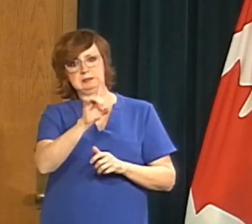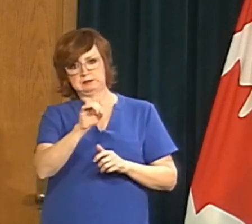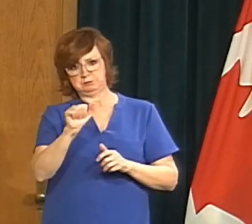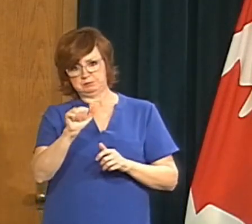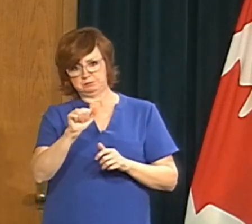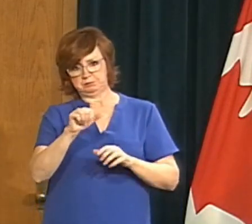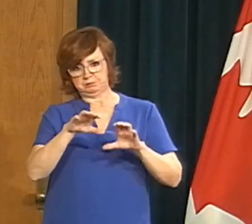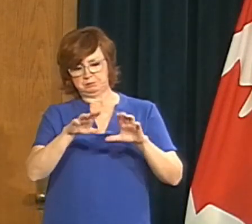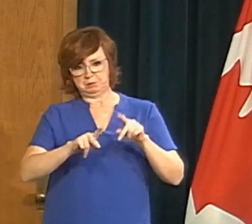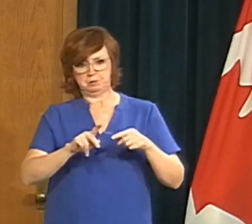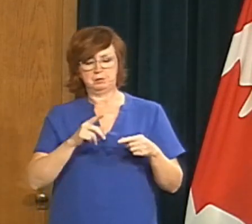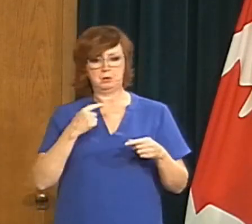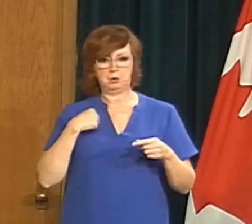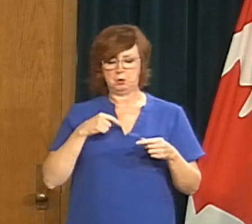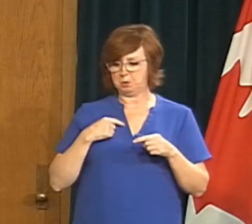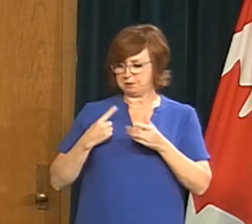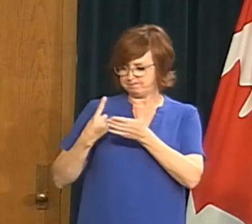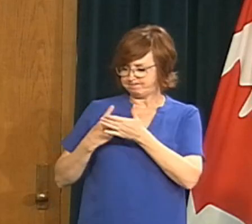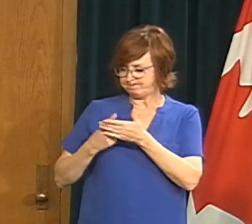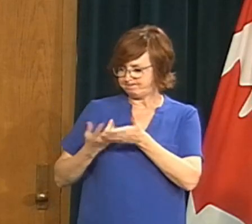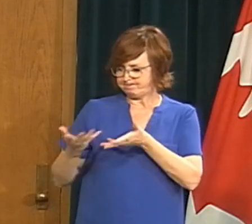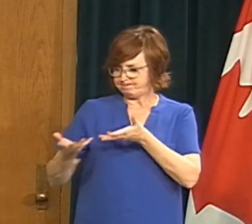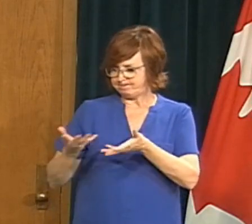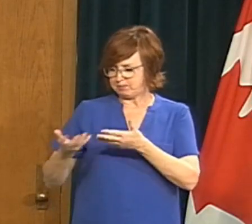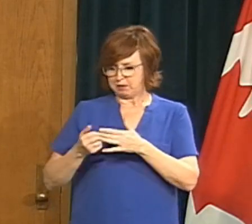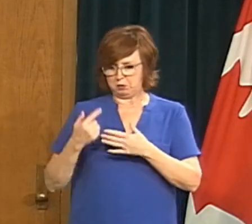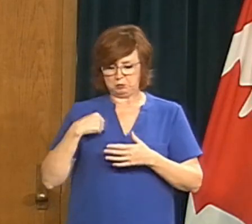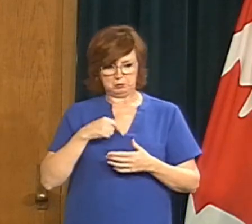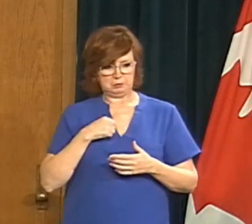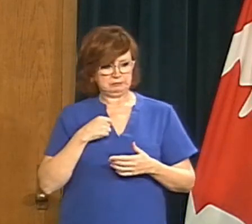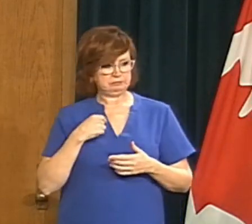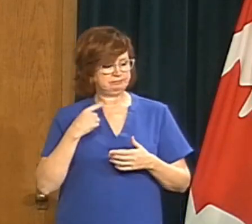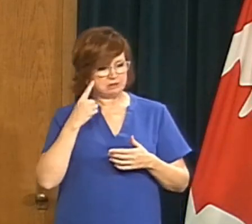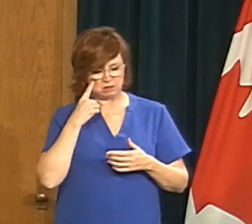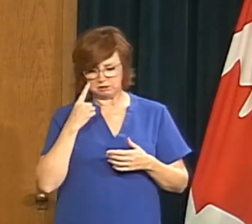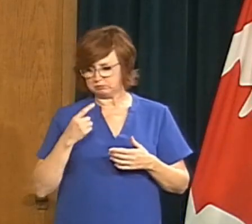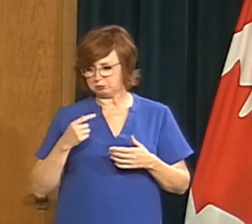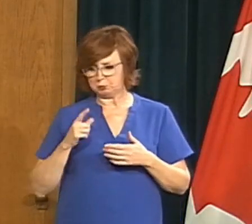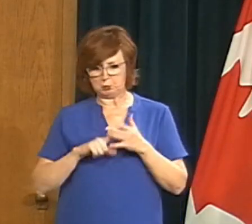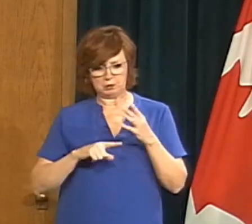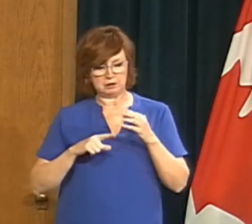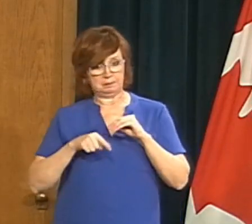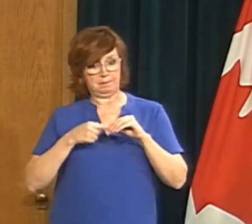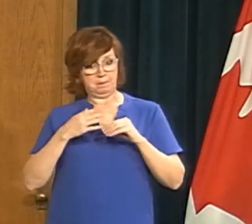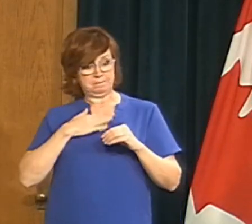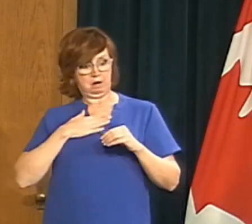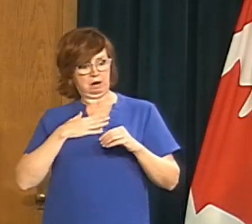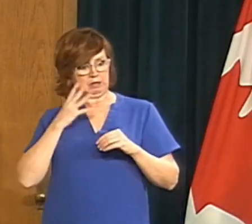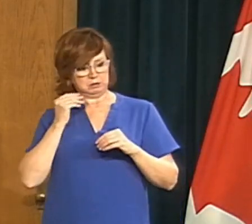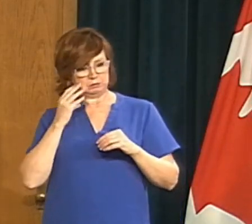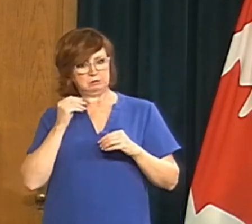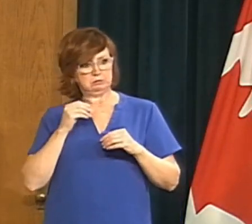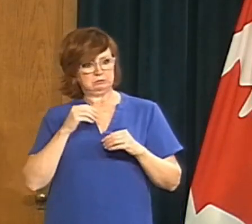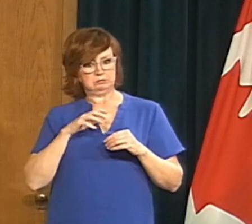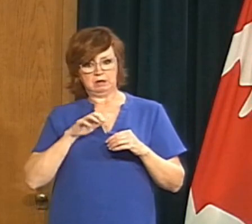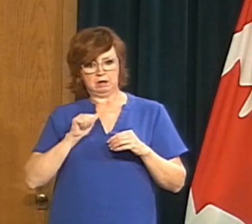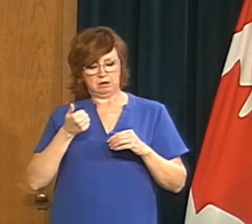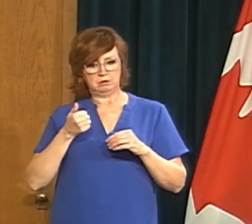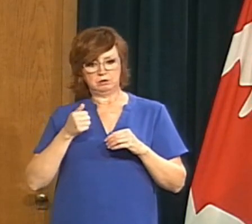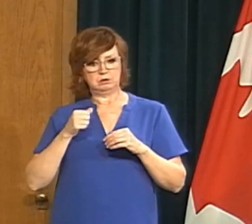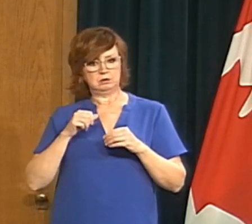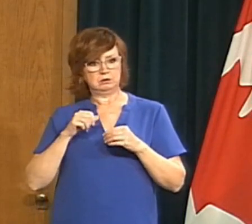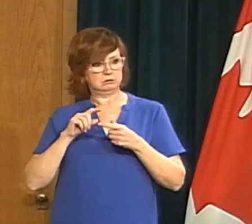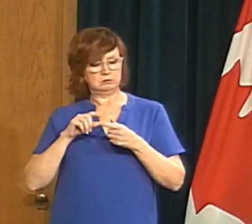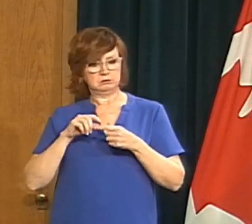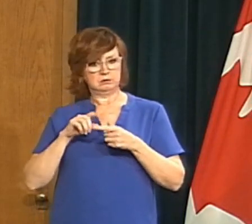my own family, family members do a lot. Like they will come in and they will, in the case of an adult child with disabilities,